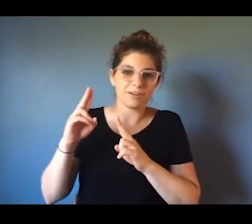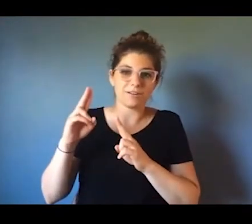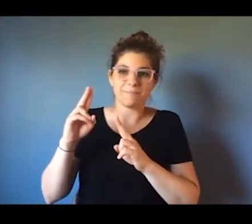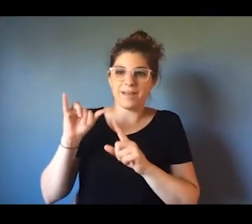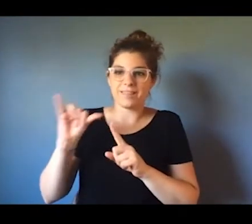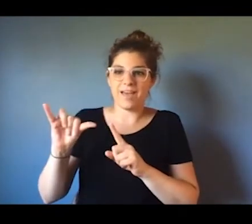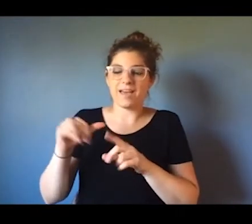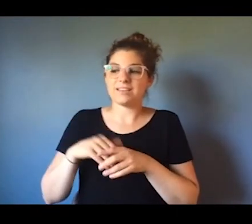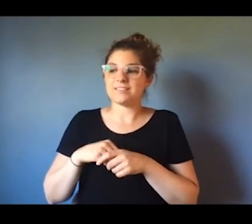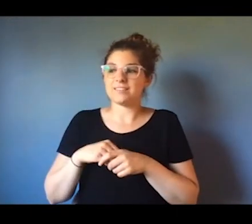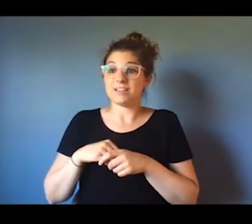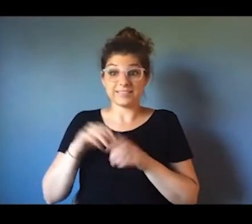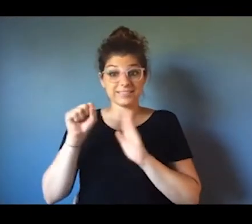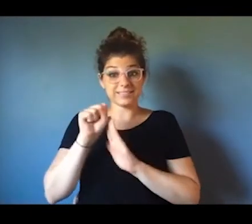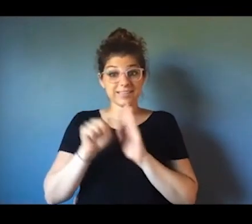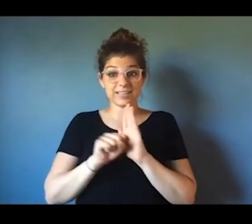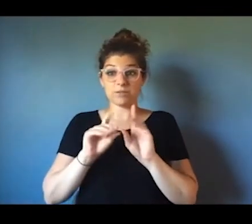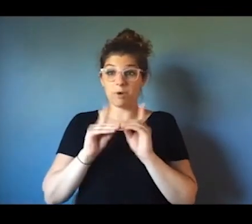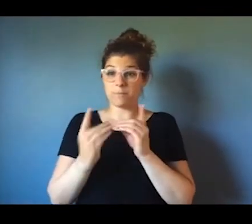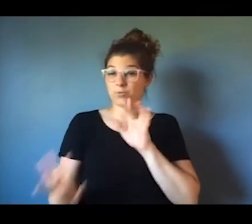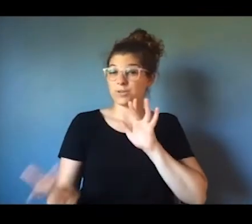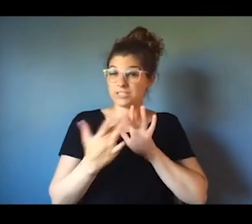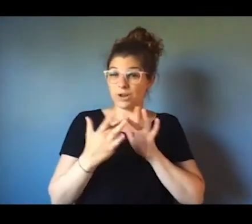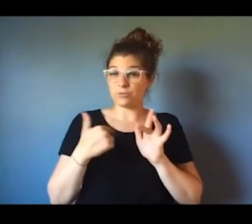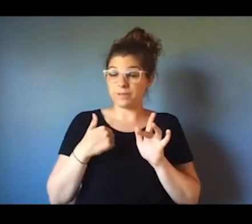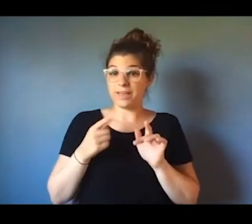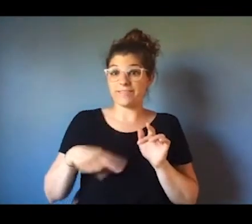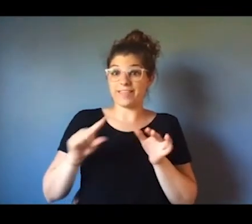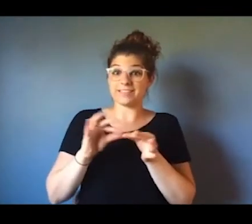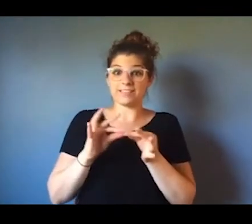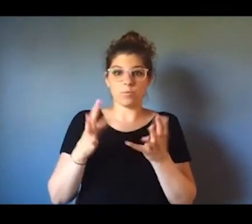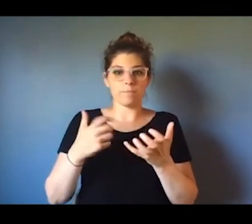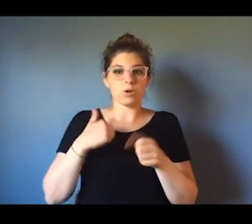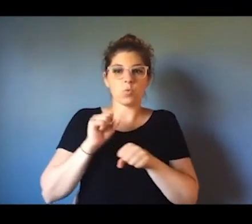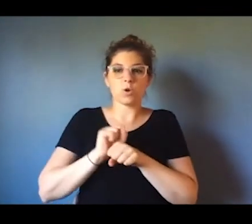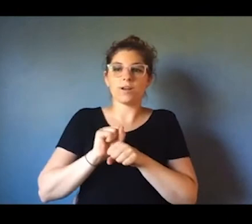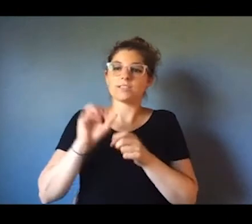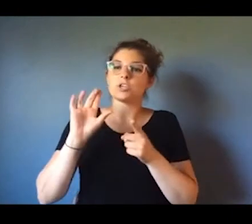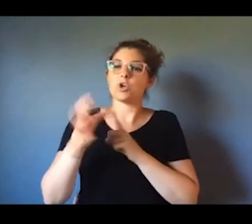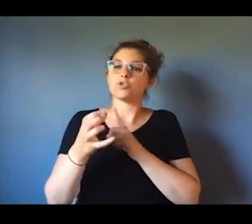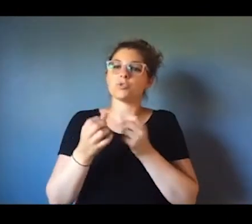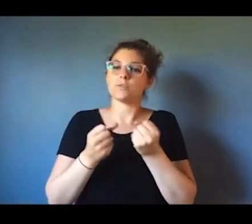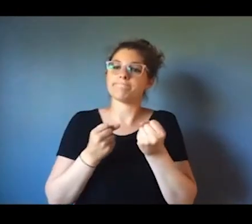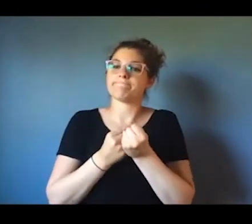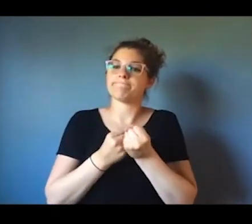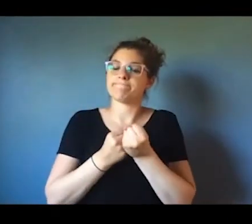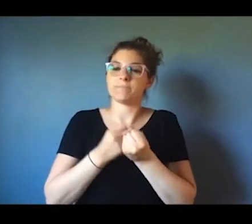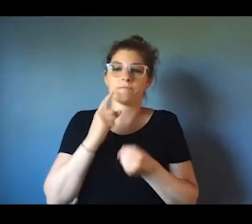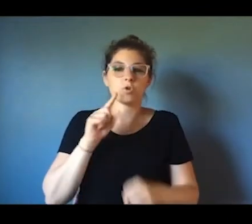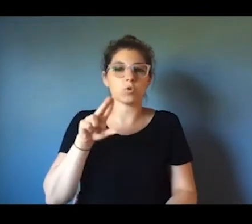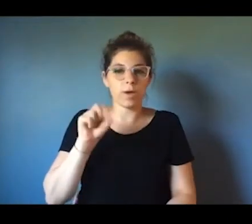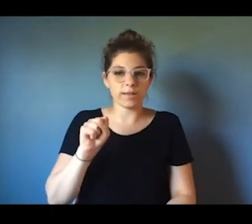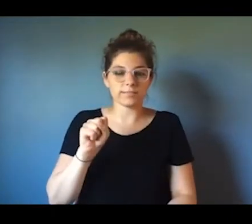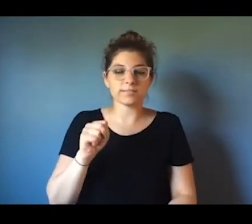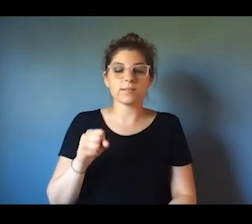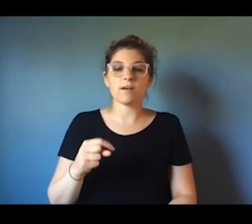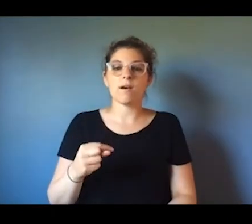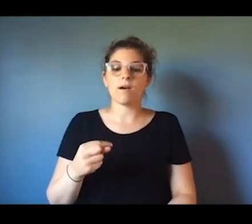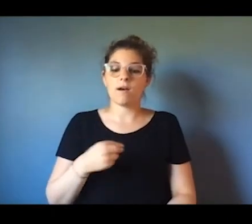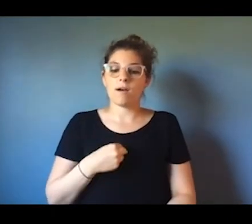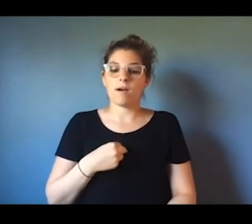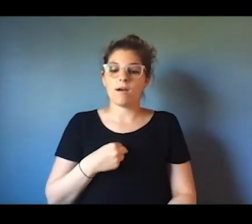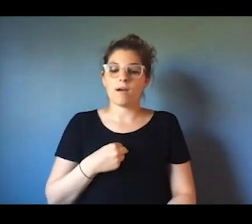describe how honored I feel by that. And when the State Department reached out to me and they said that they wanted me to work as a cultural ambassador for the United